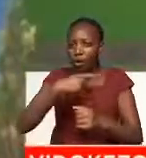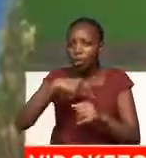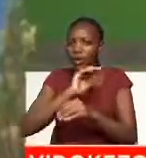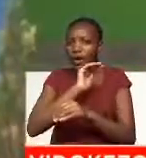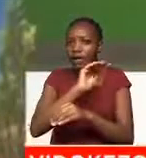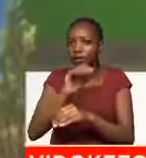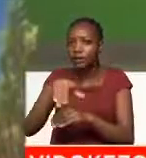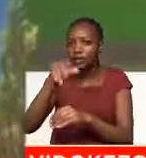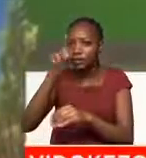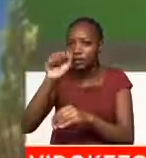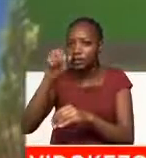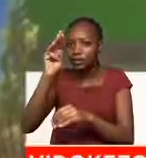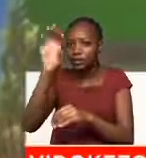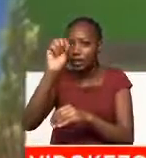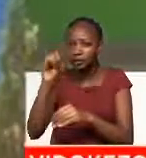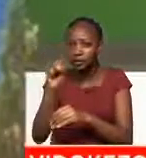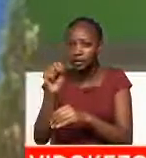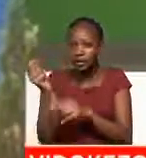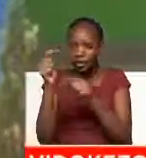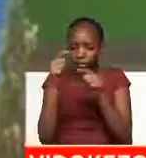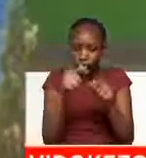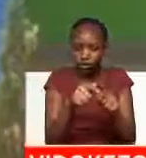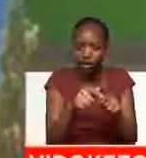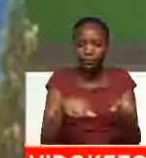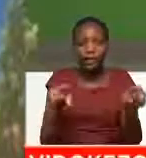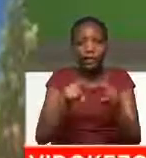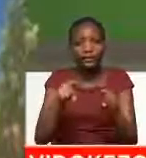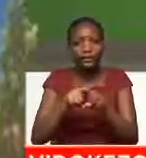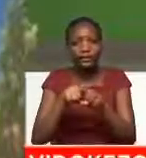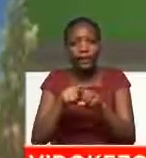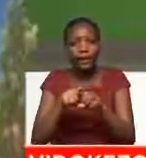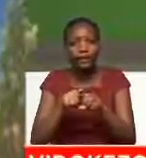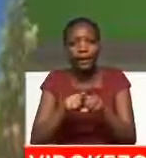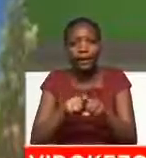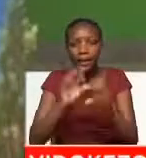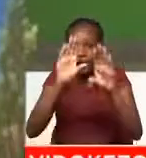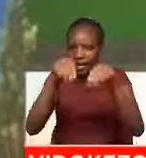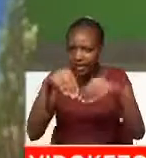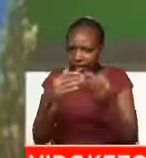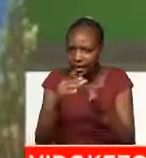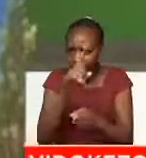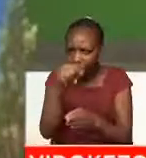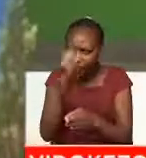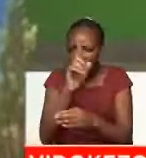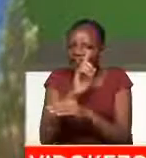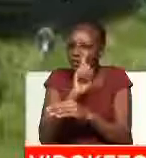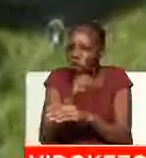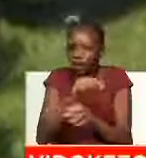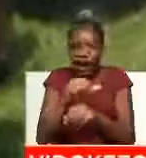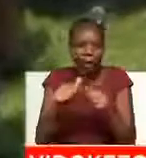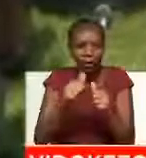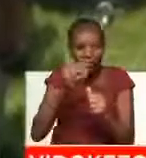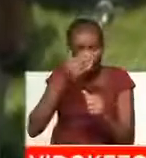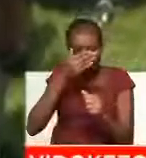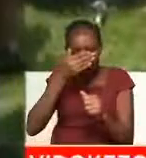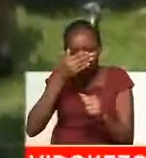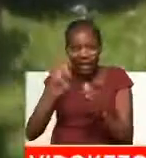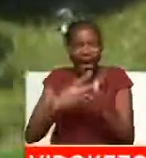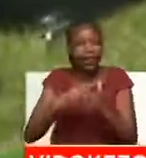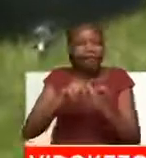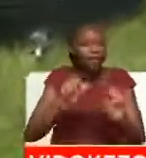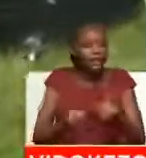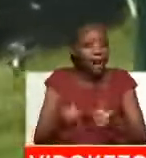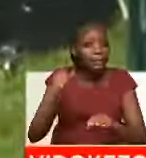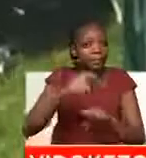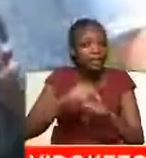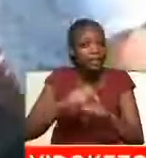Bureau of Standards to come in and regulate this massive production of the face masks. Haya yanajiri wakati ambapo